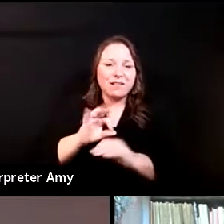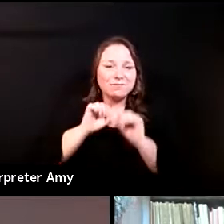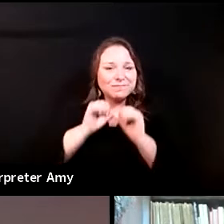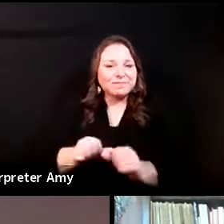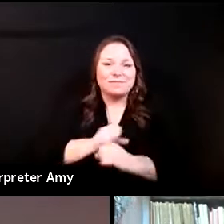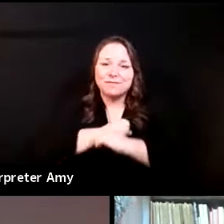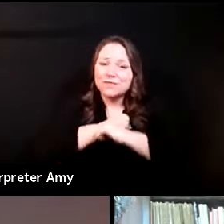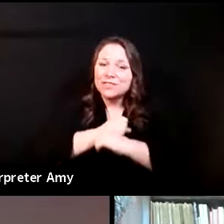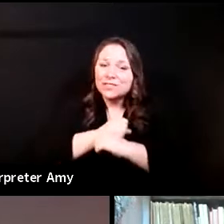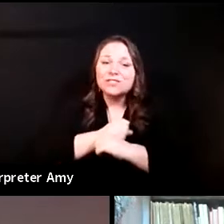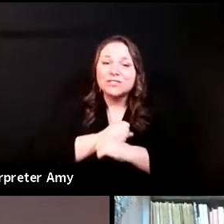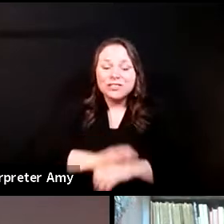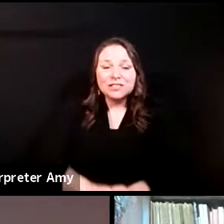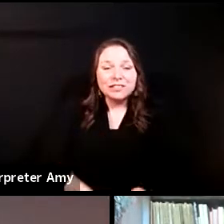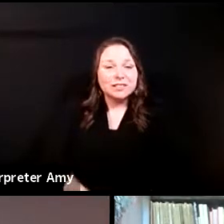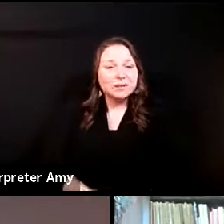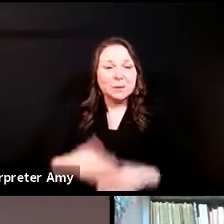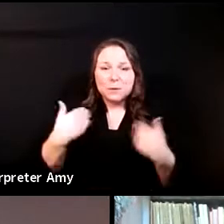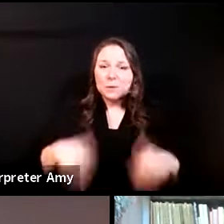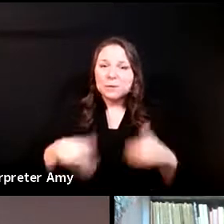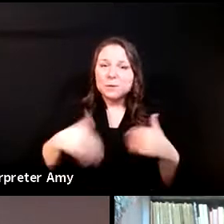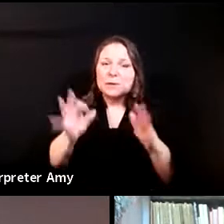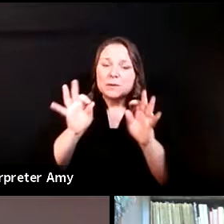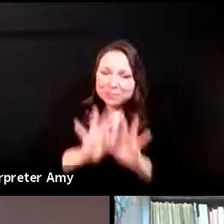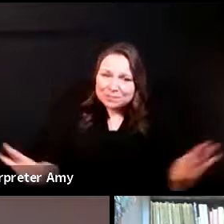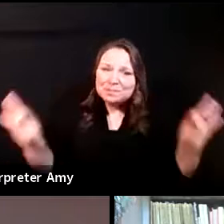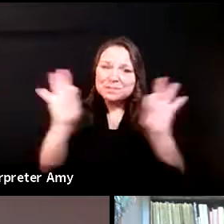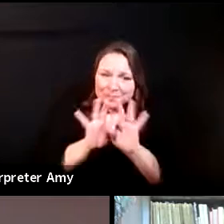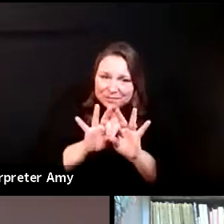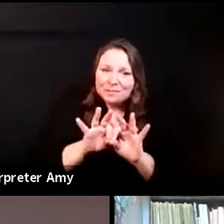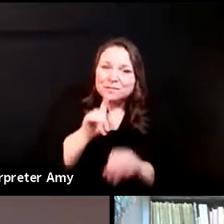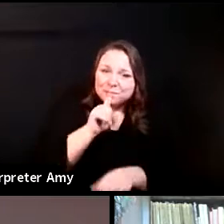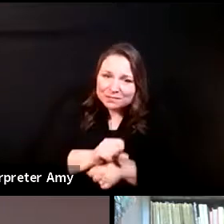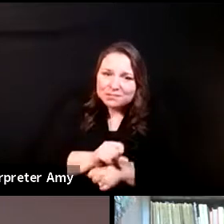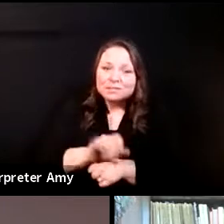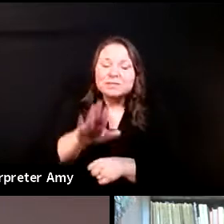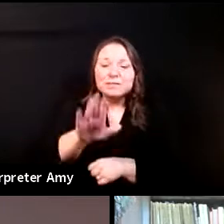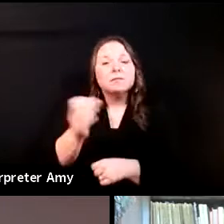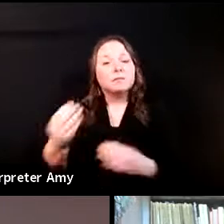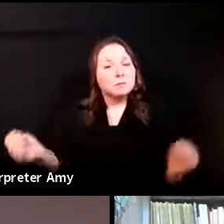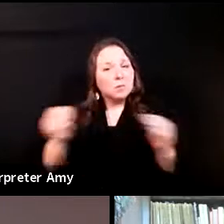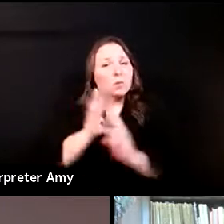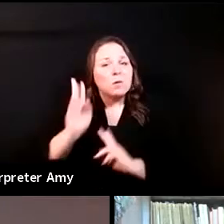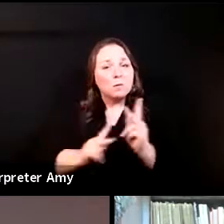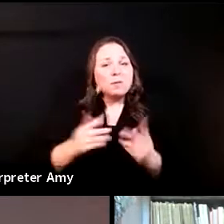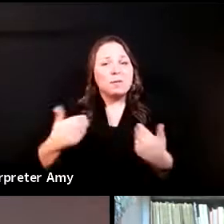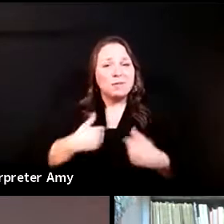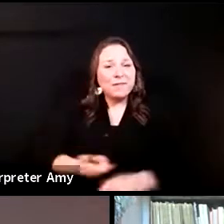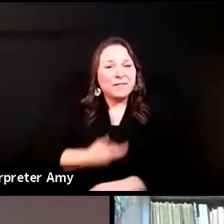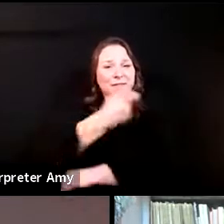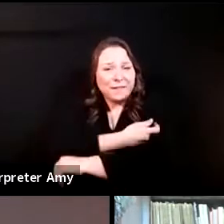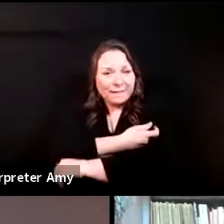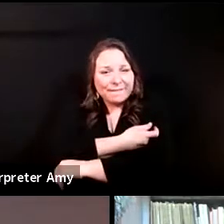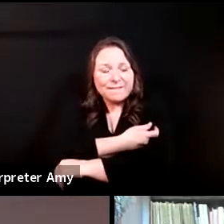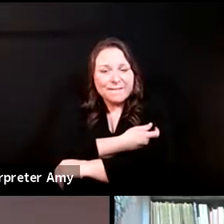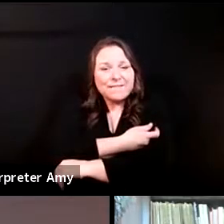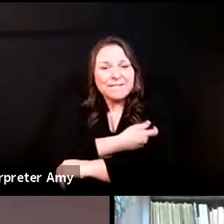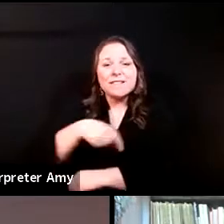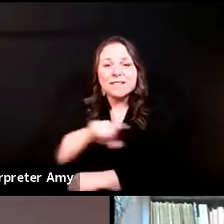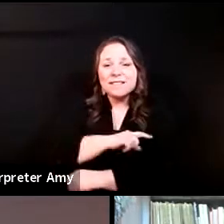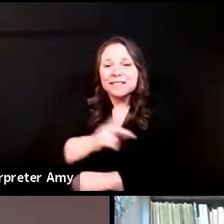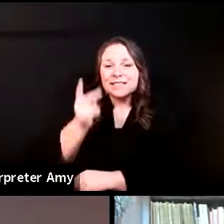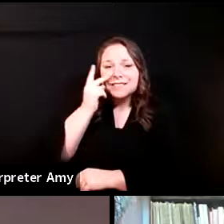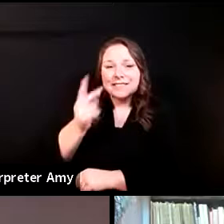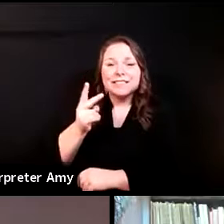prevention, is really, really essential. So, as more and more people get vaccinated, we're